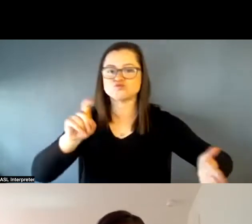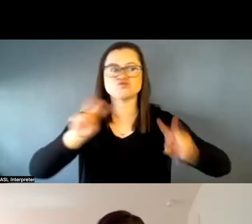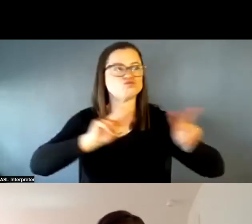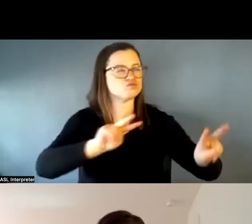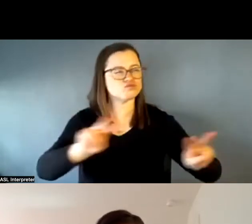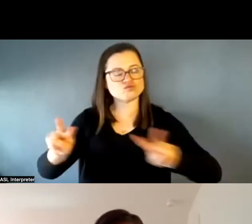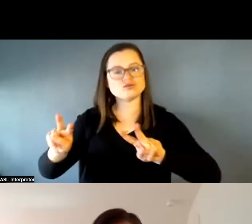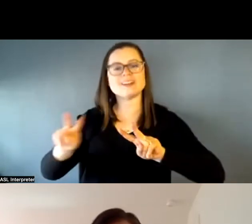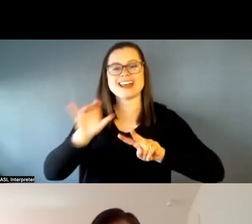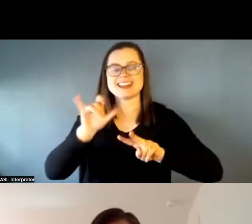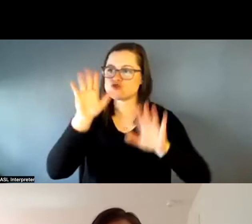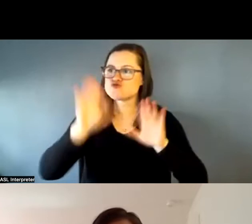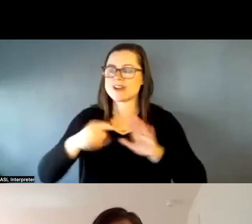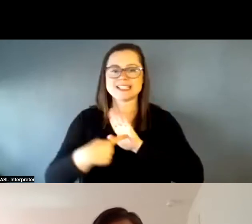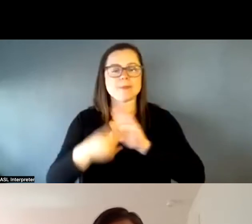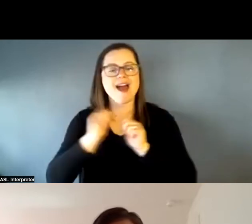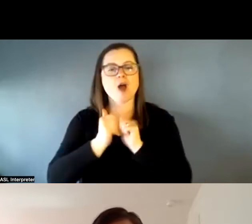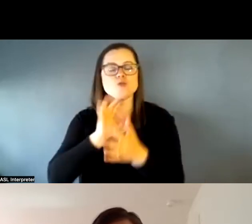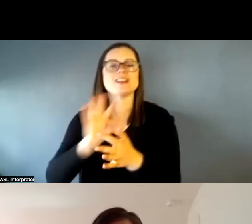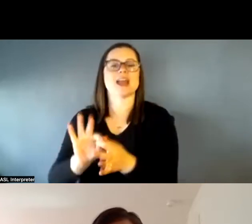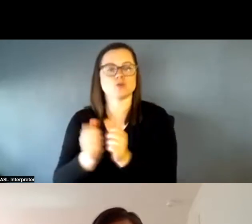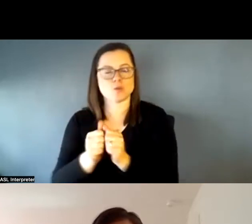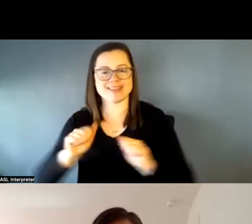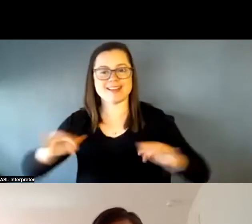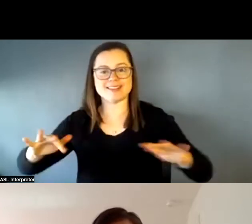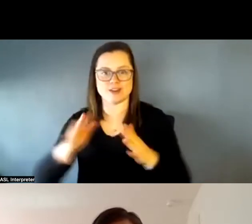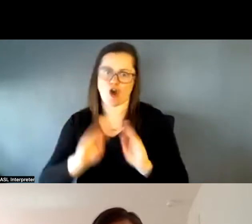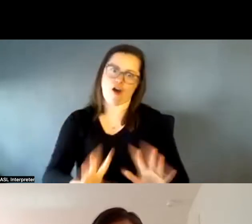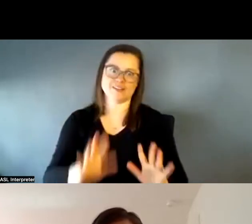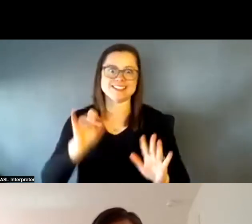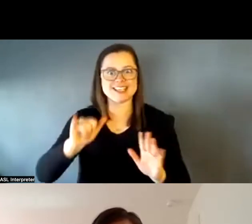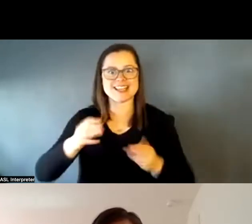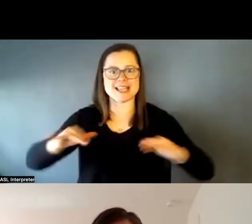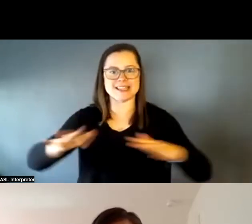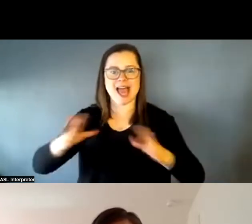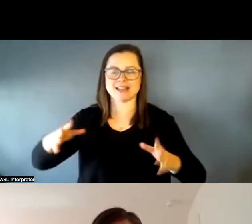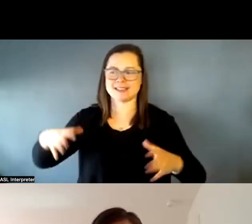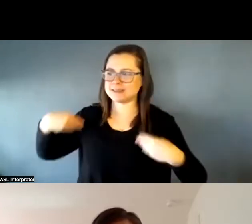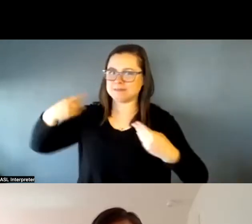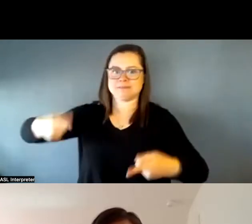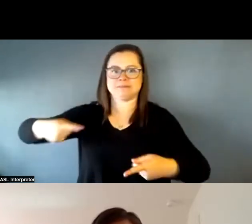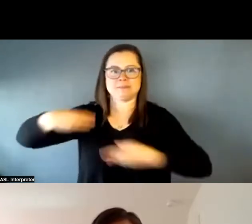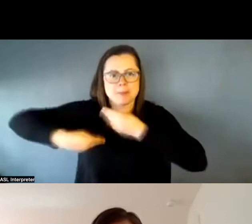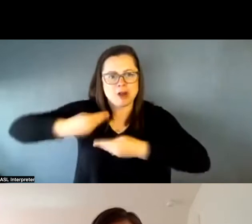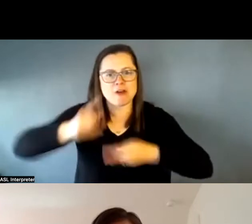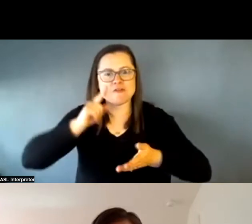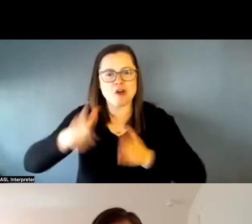the land, now. But it's obviously, if you're traversing the land, it's been around for a while too.